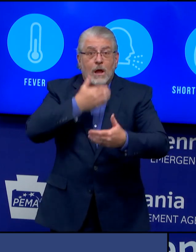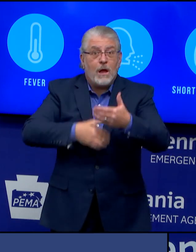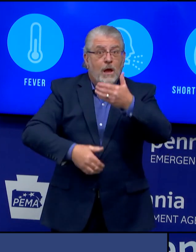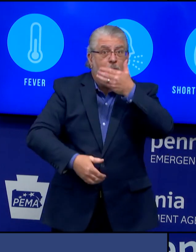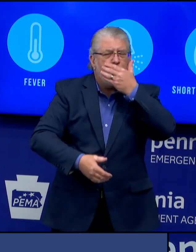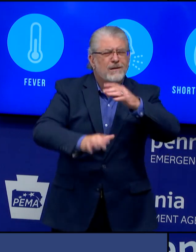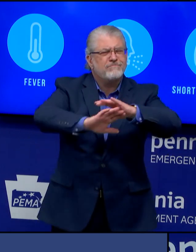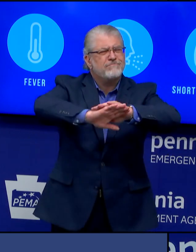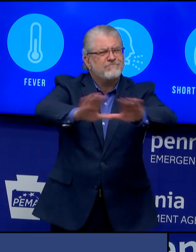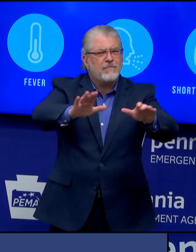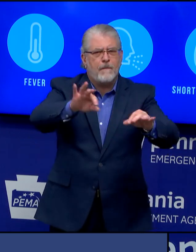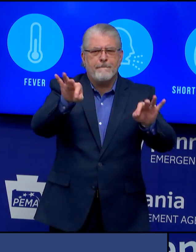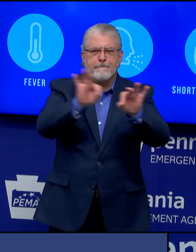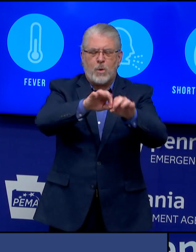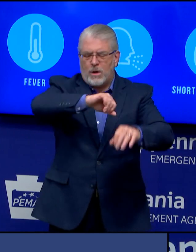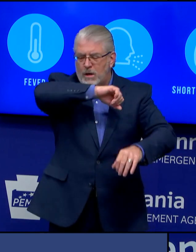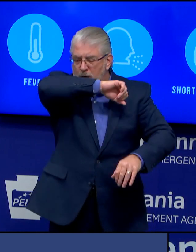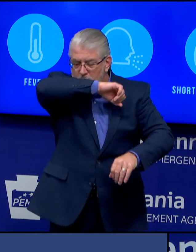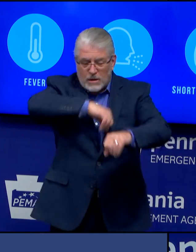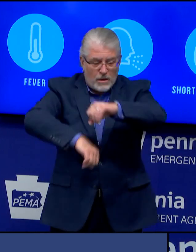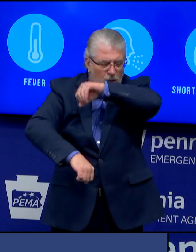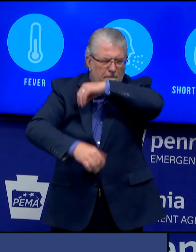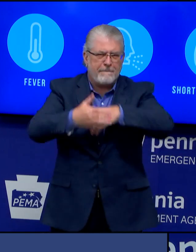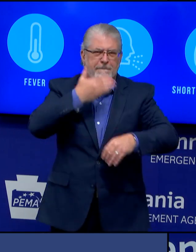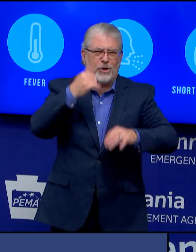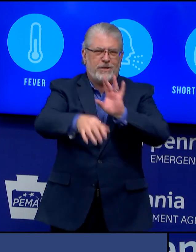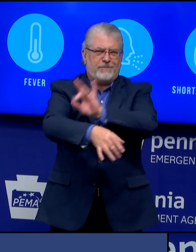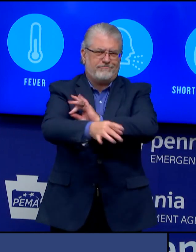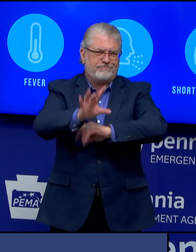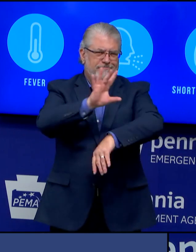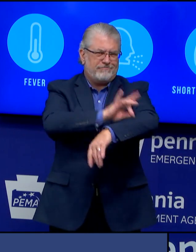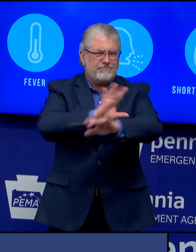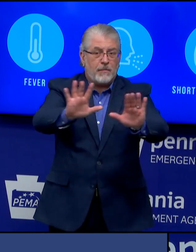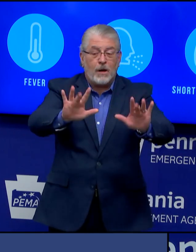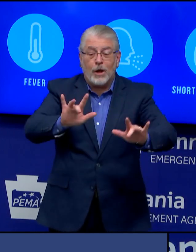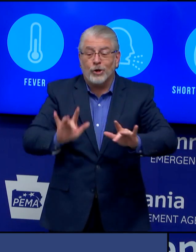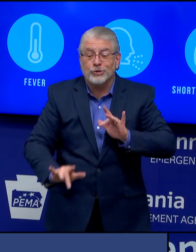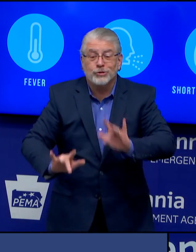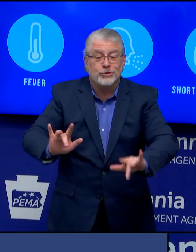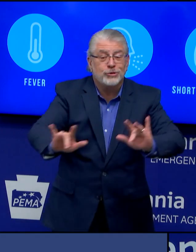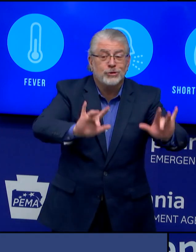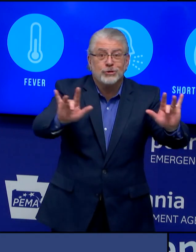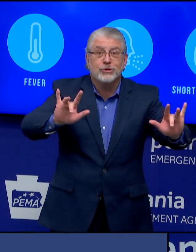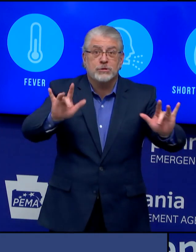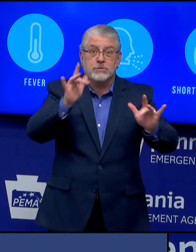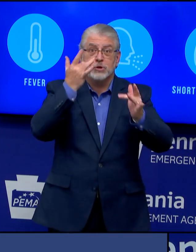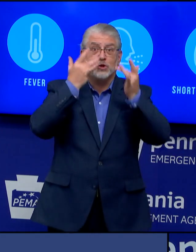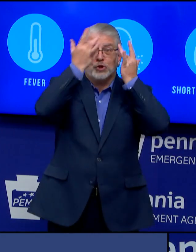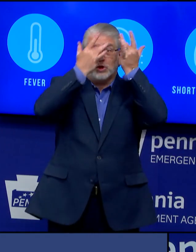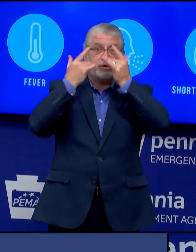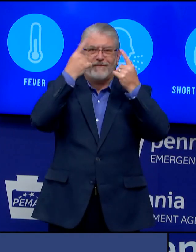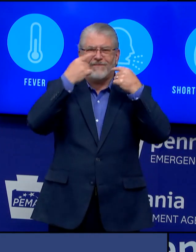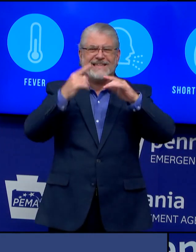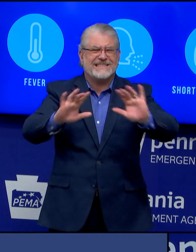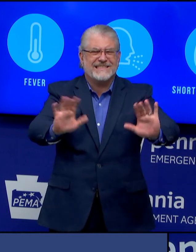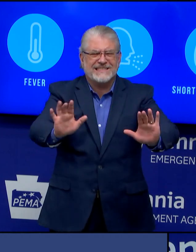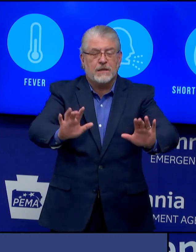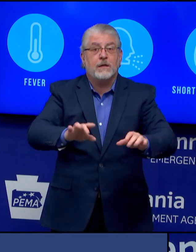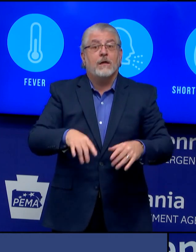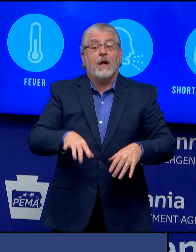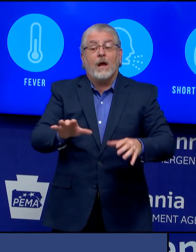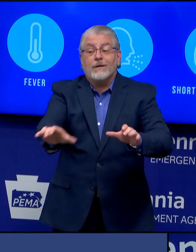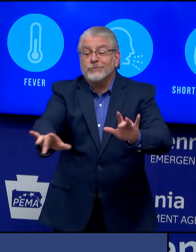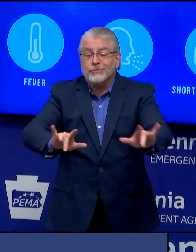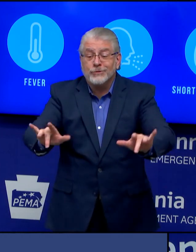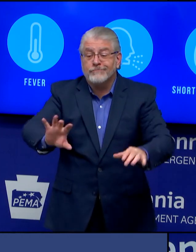surfaces. And try not to touch your face, especially after touching surfaces. Clean surfaces frequently. And if you